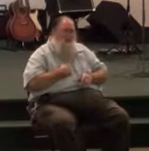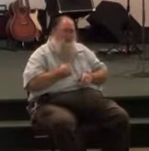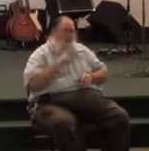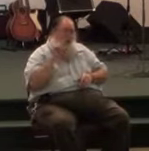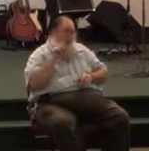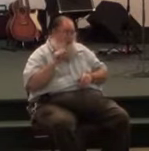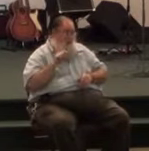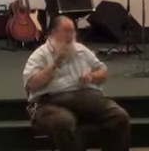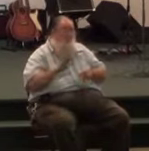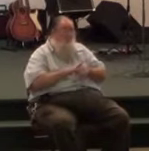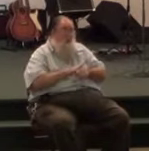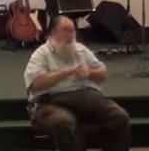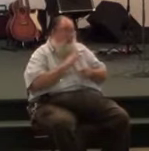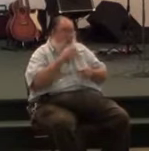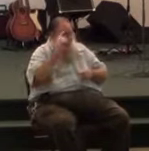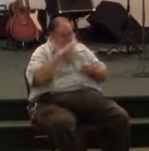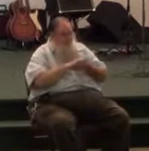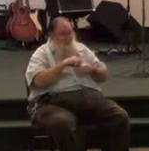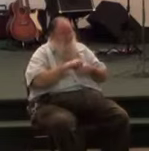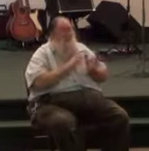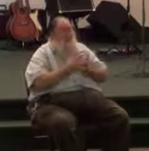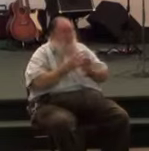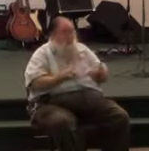fully believe in Jesus this morning?